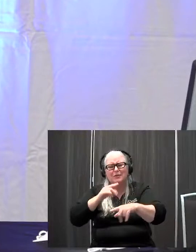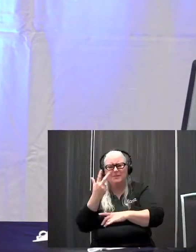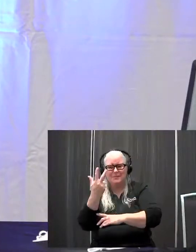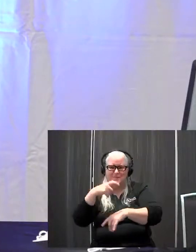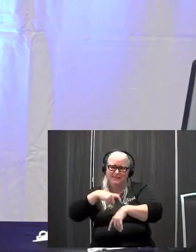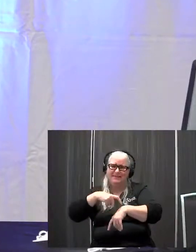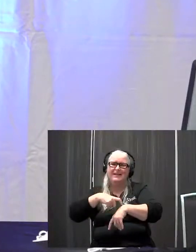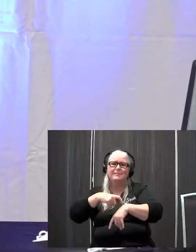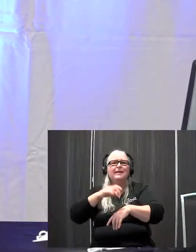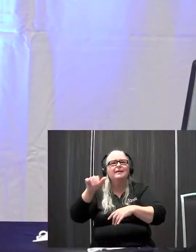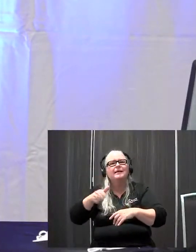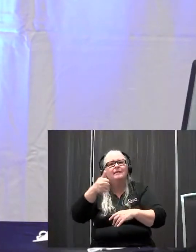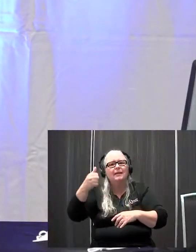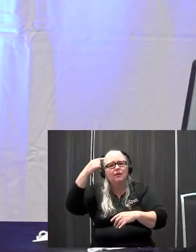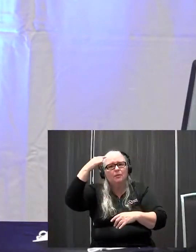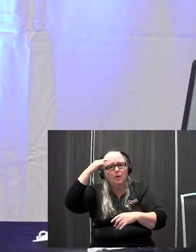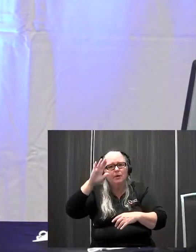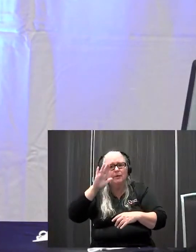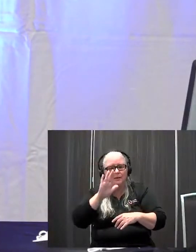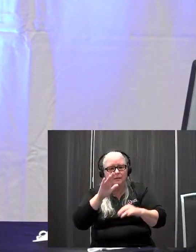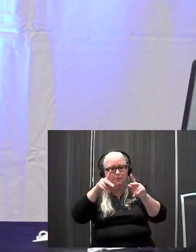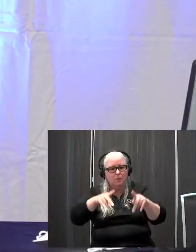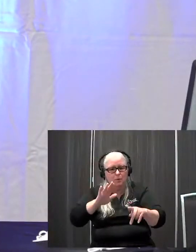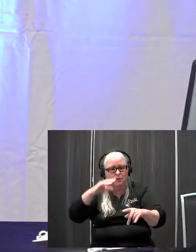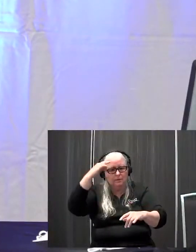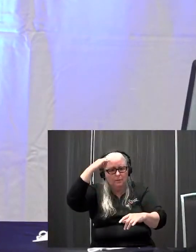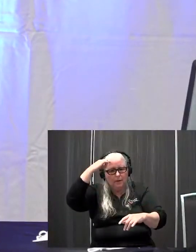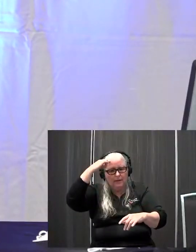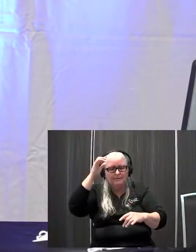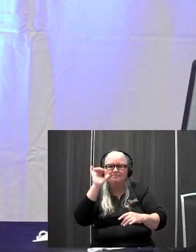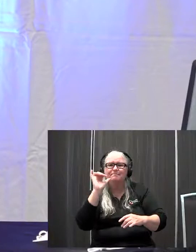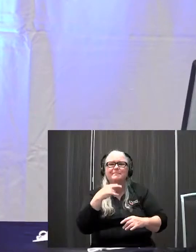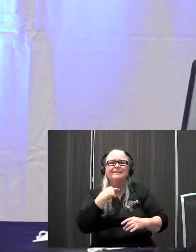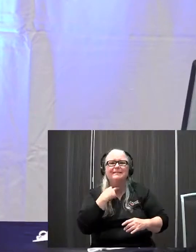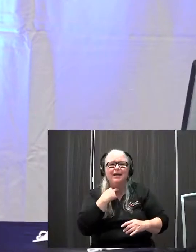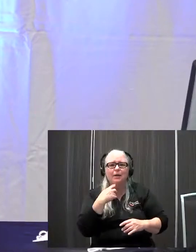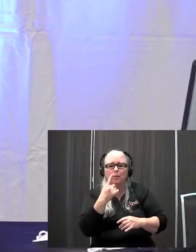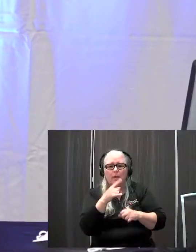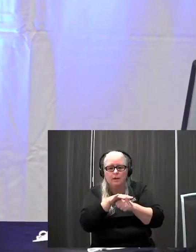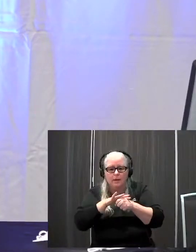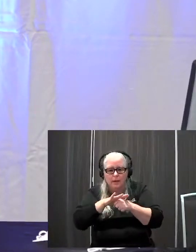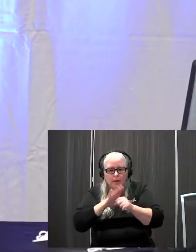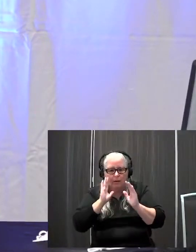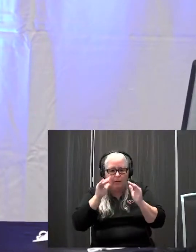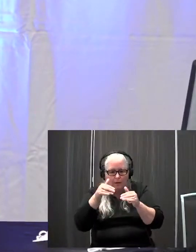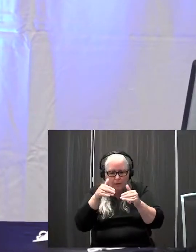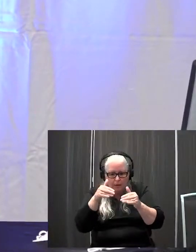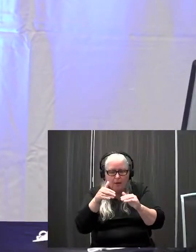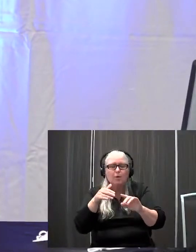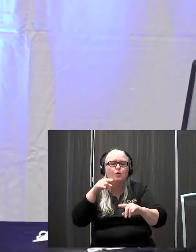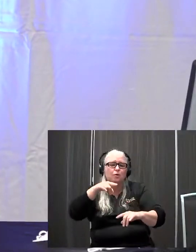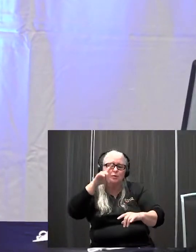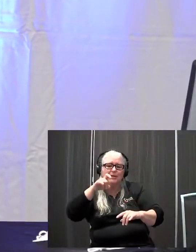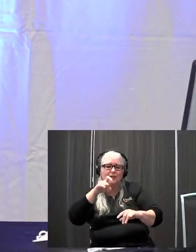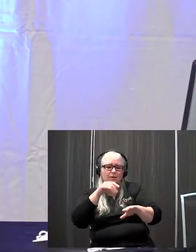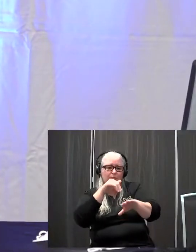need is the brain is kind of stuck in that spot in wanting to talk about that thing So you also need a redirection to help the person